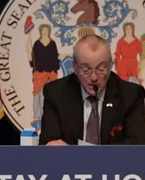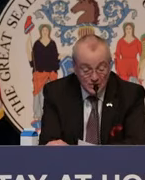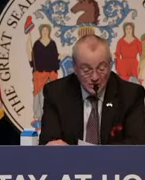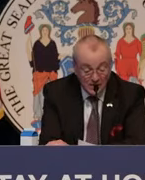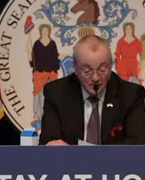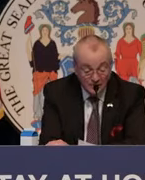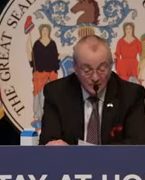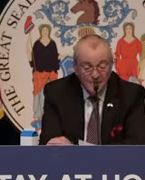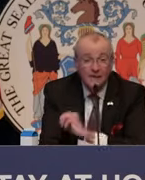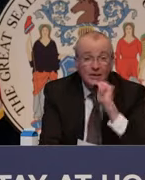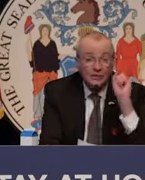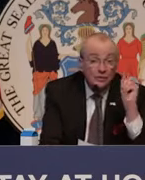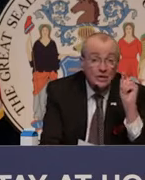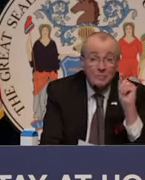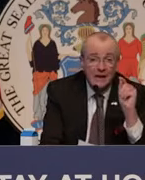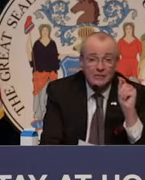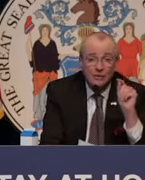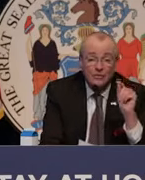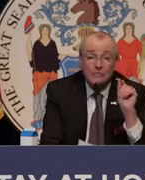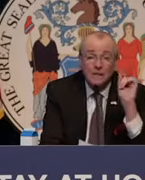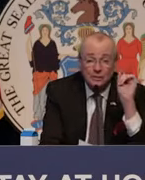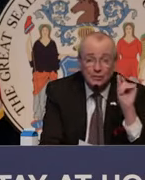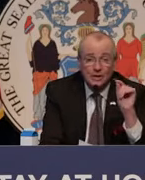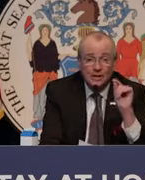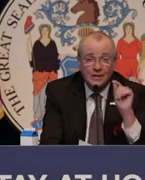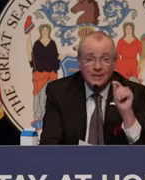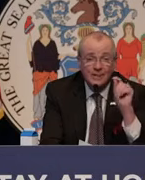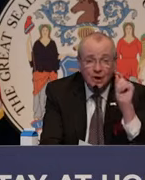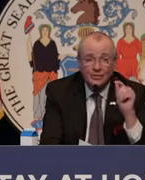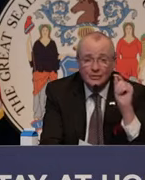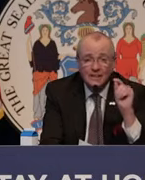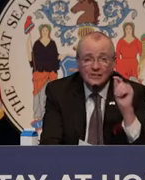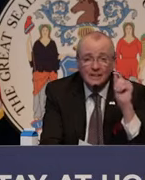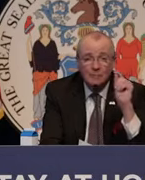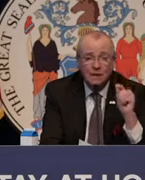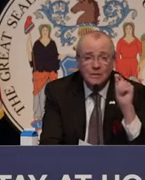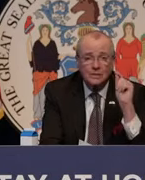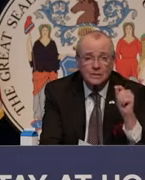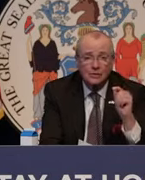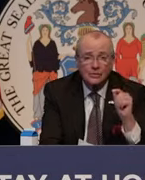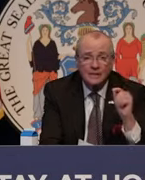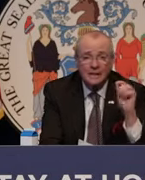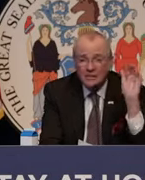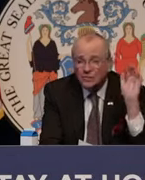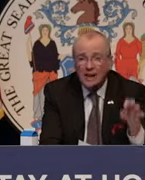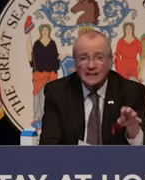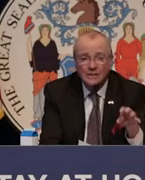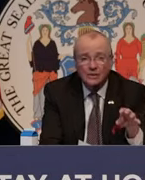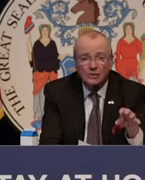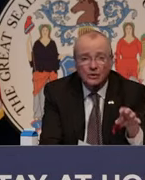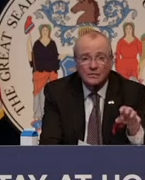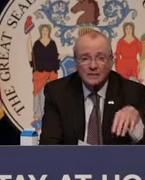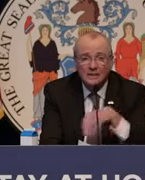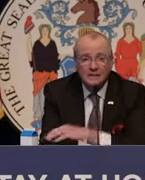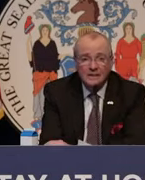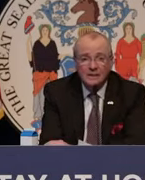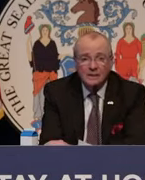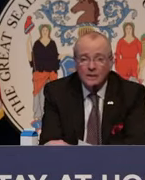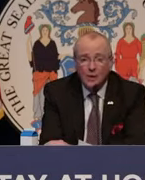9,310 precious lives. So keep at it, folks. You've been extraordinary. No state has done better than New Jersey in flattening this